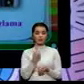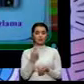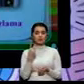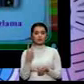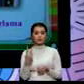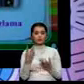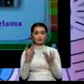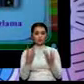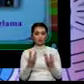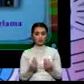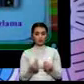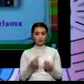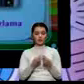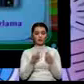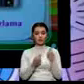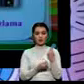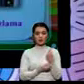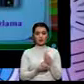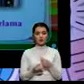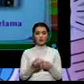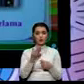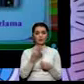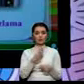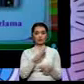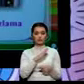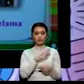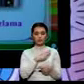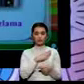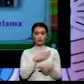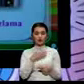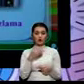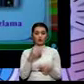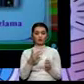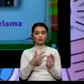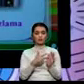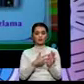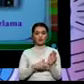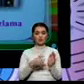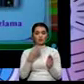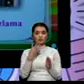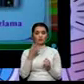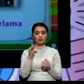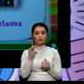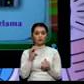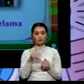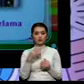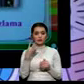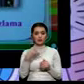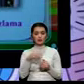1-chi va 2-chi kundagi gazlamalar qancha bo'lsa, shundan 84 metr